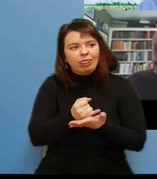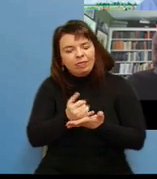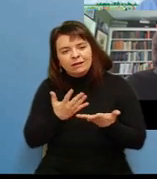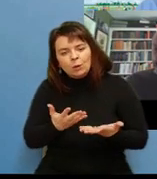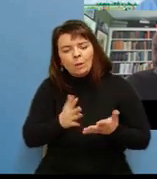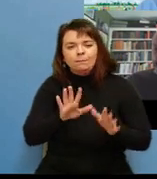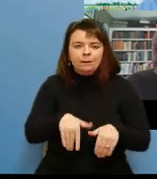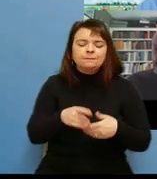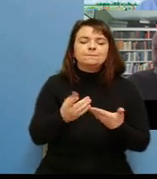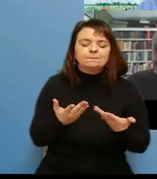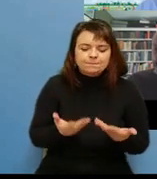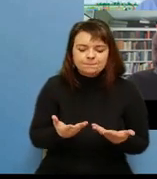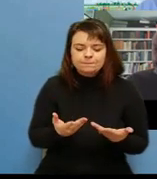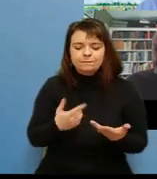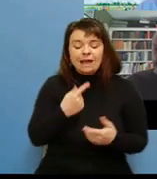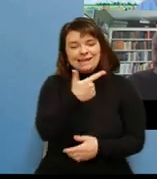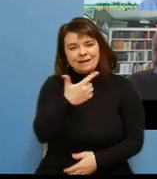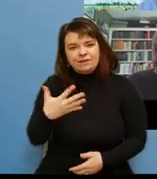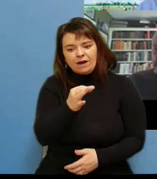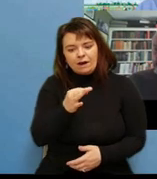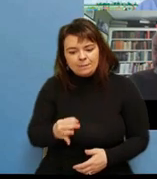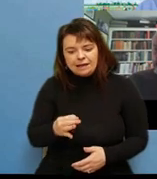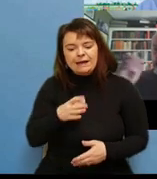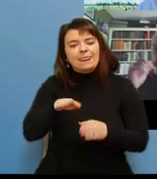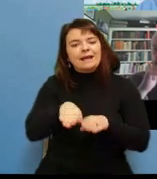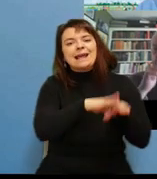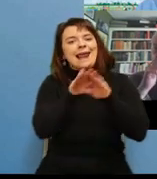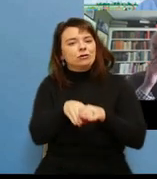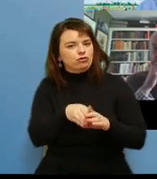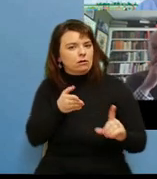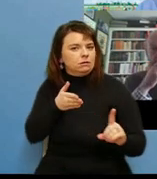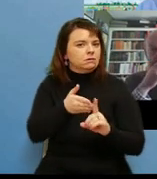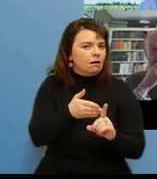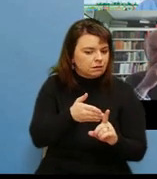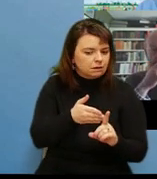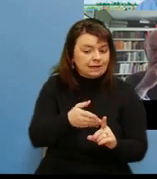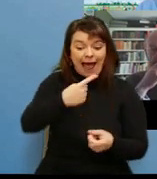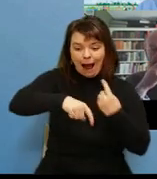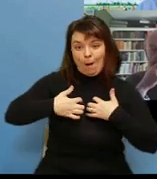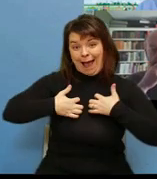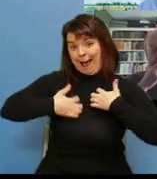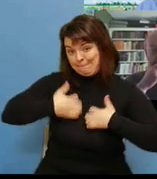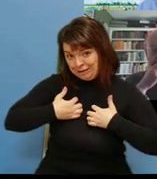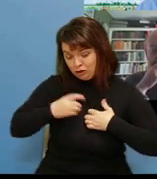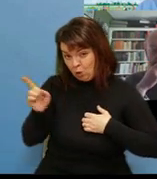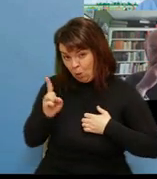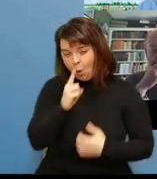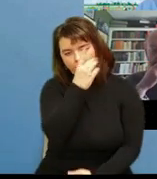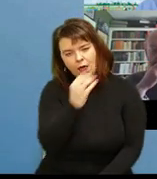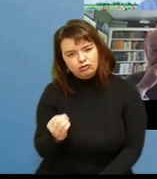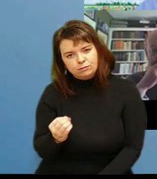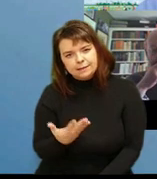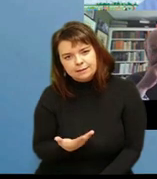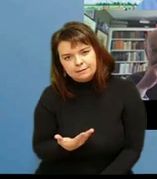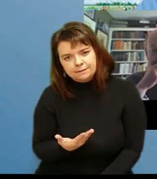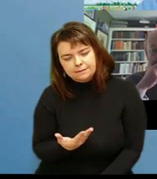discussions that our delivery group is doing, because 75% is a national target, but our ambition is